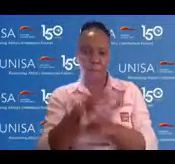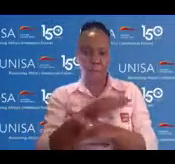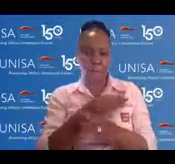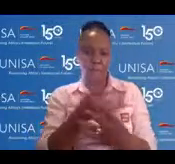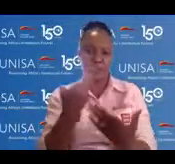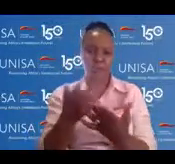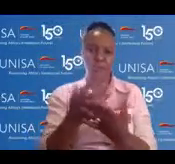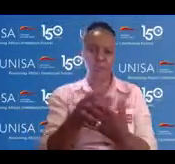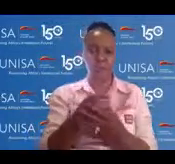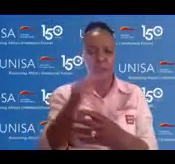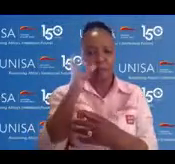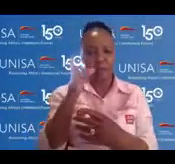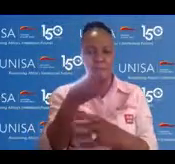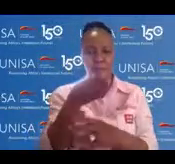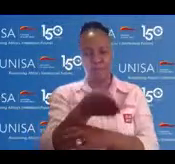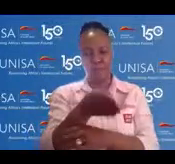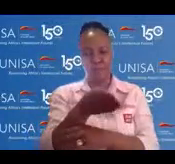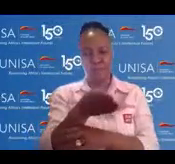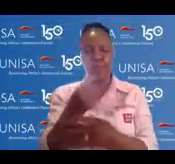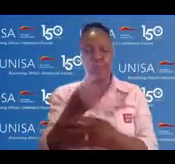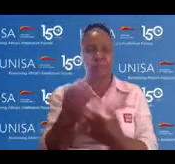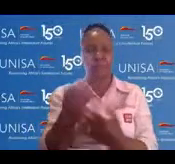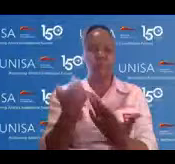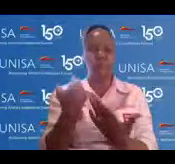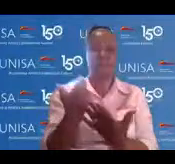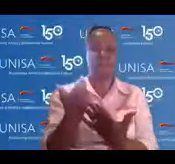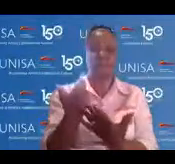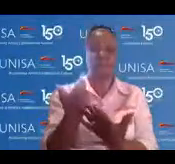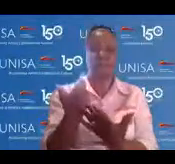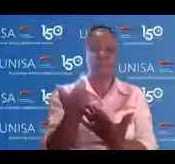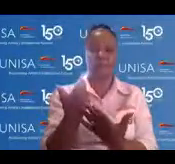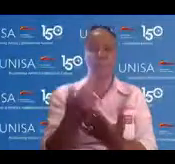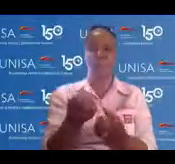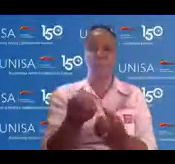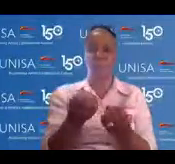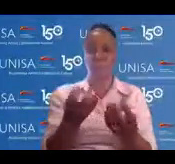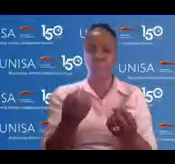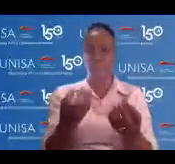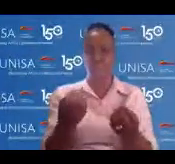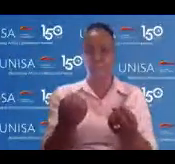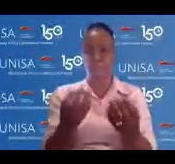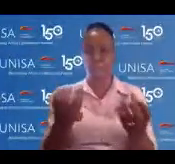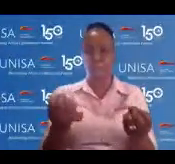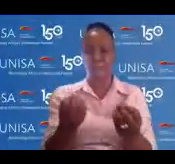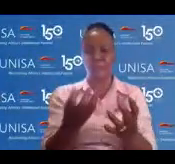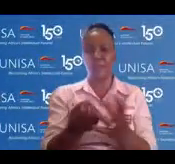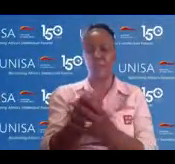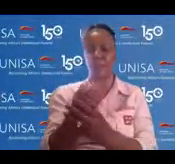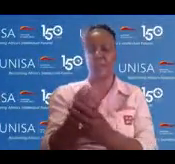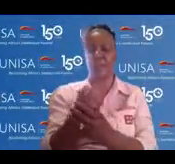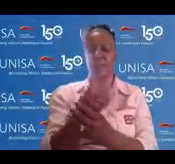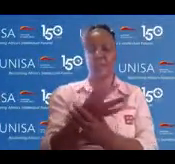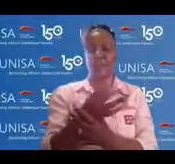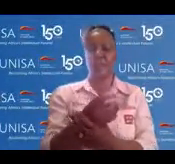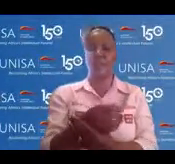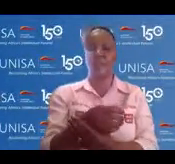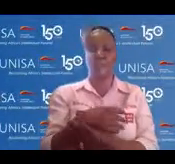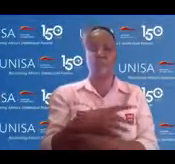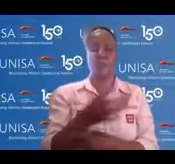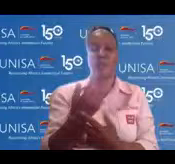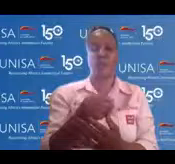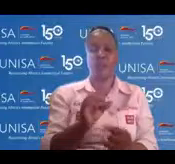coming up. Plagiarism. There we go. It sounds like you are all very, very clear on what